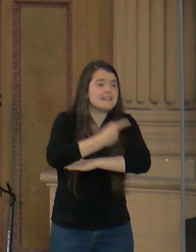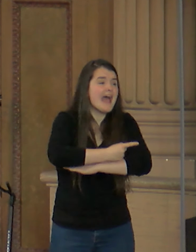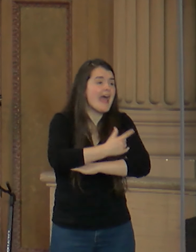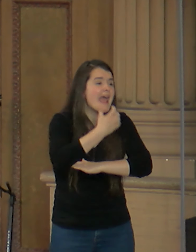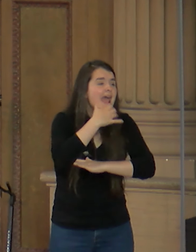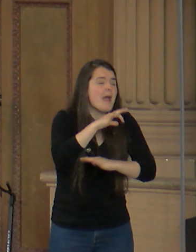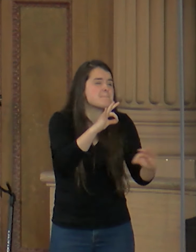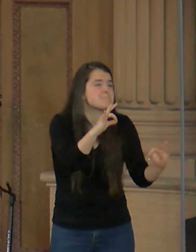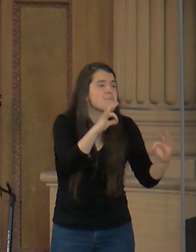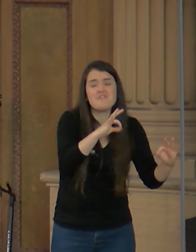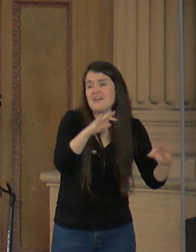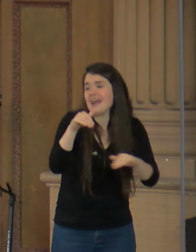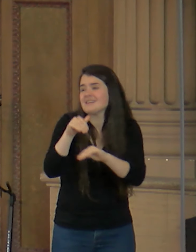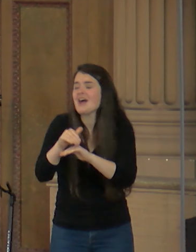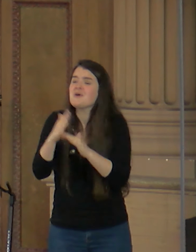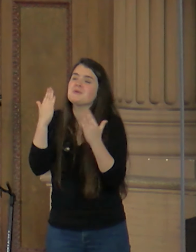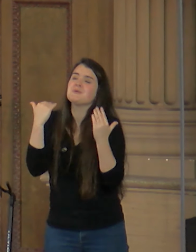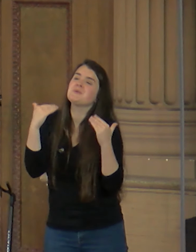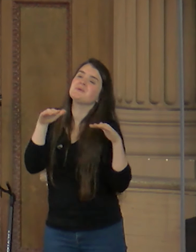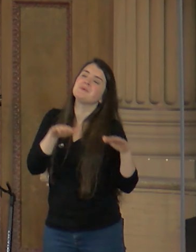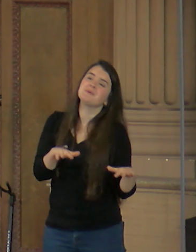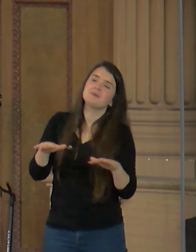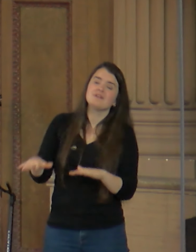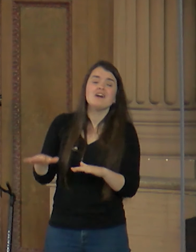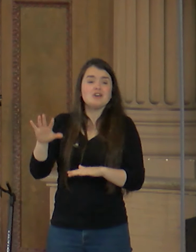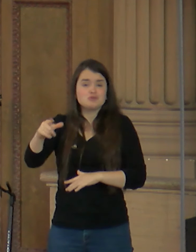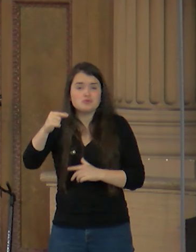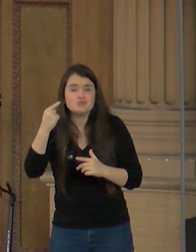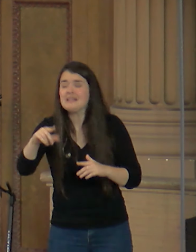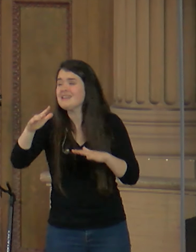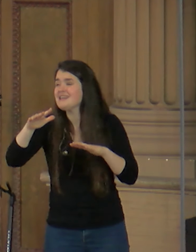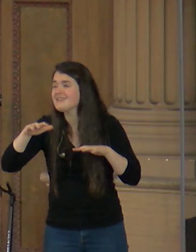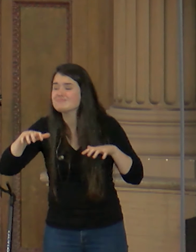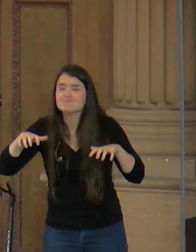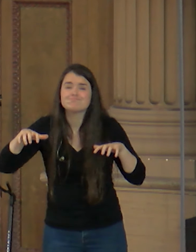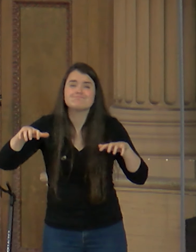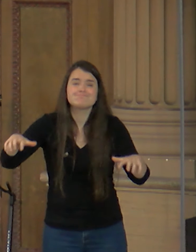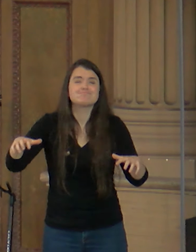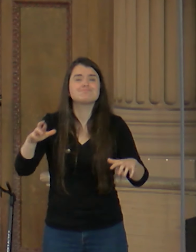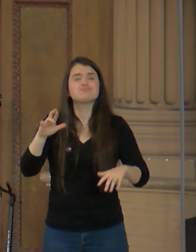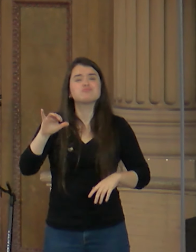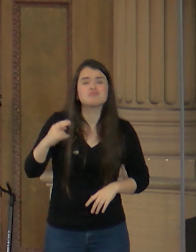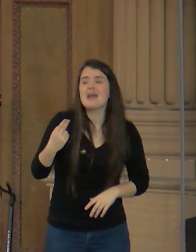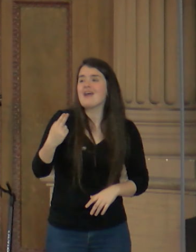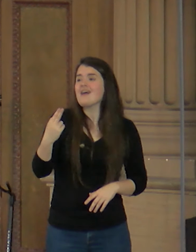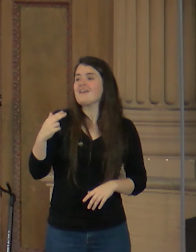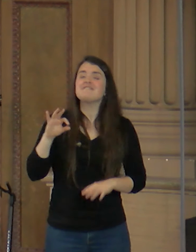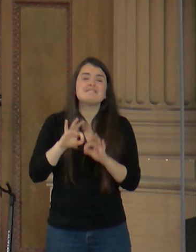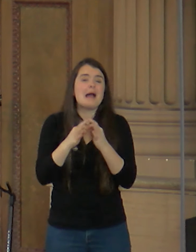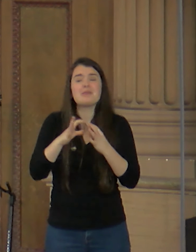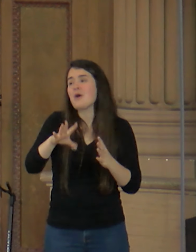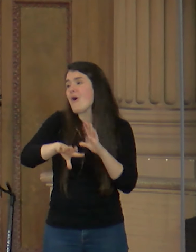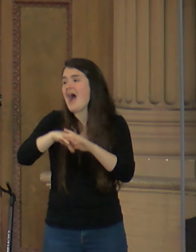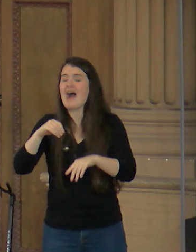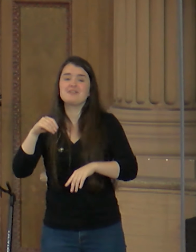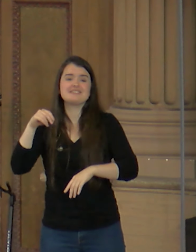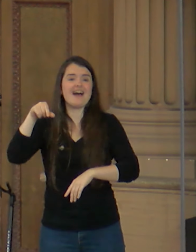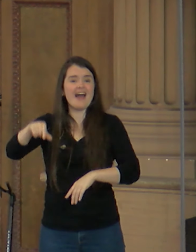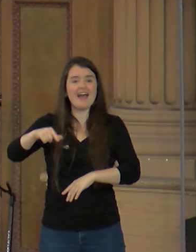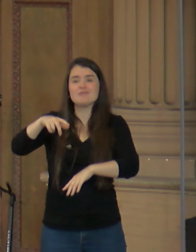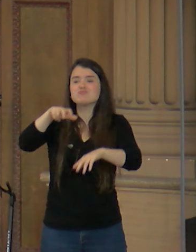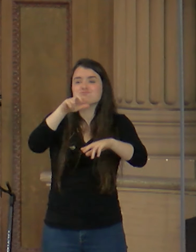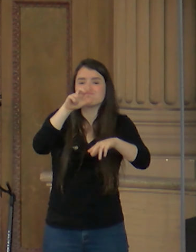just cool enough at night. Everything stays green most summers. When we push dinners out onto the deck, our family just lives outside in the summer.